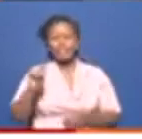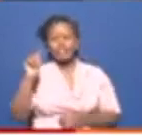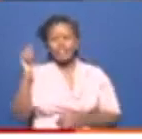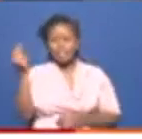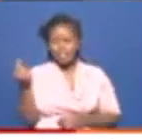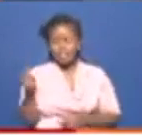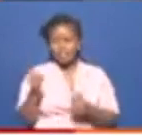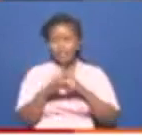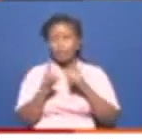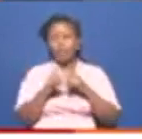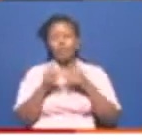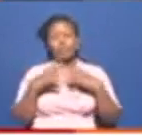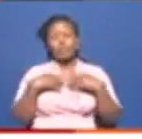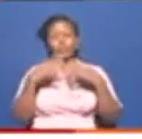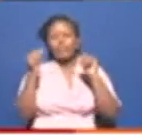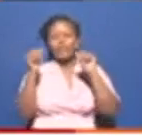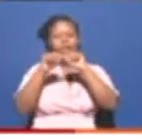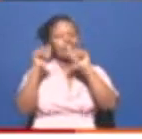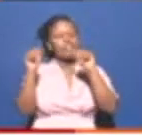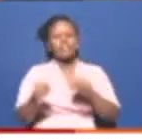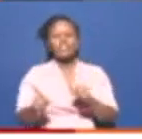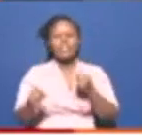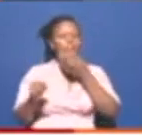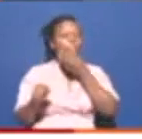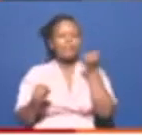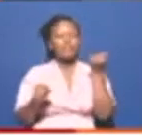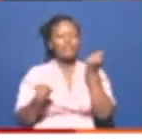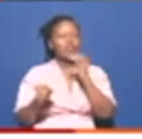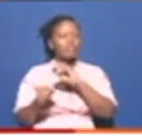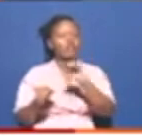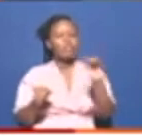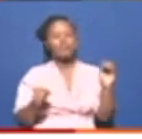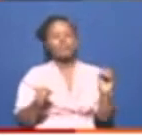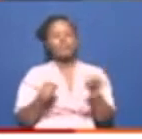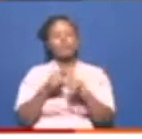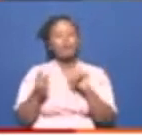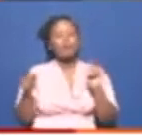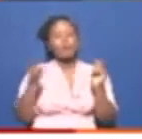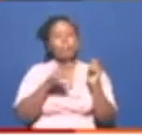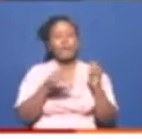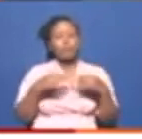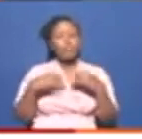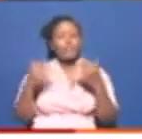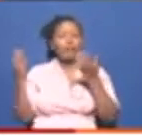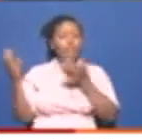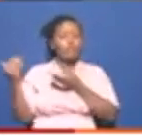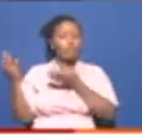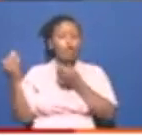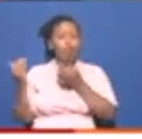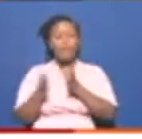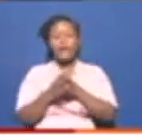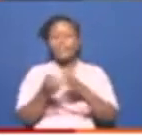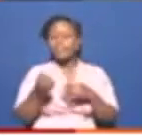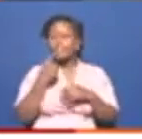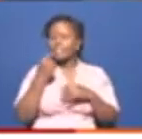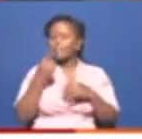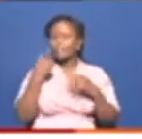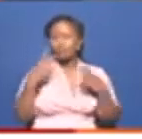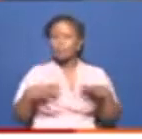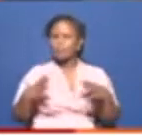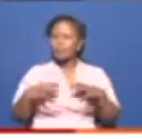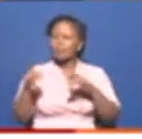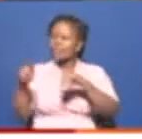is not the best, so to speak, yeah, but there is hope and treatment for these people. Yes. Where do they get help?